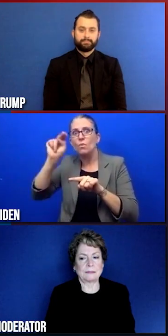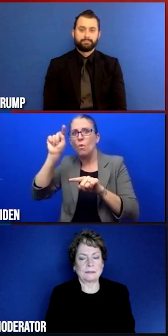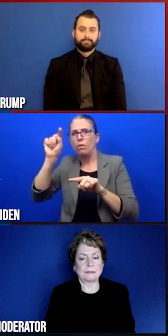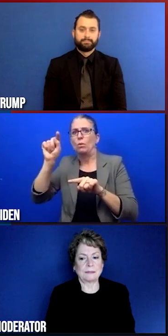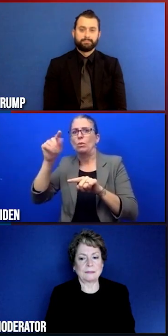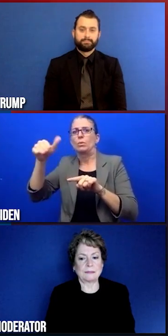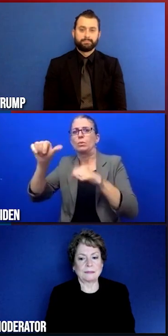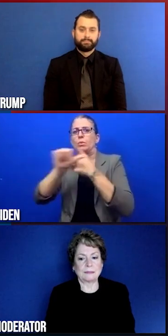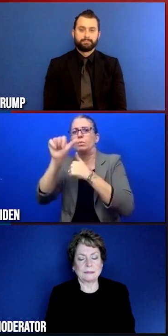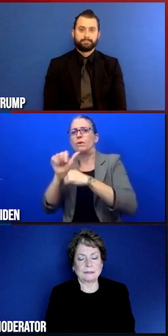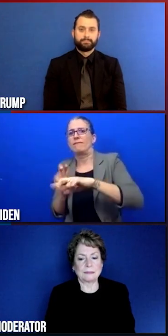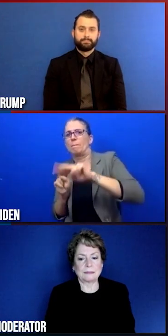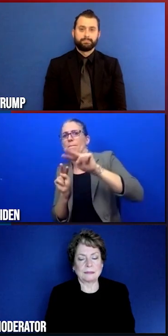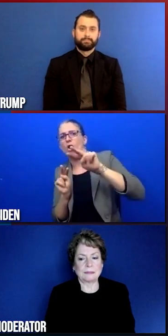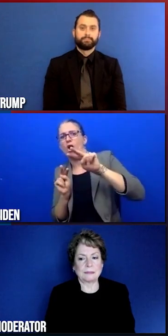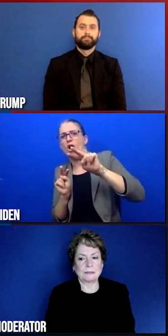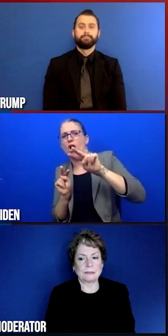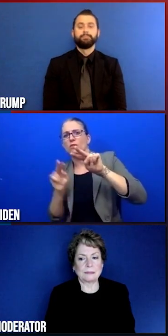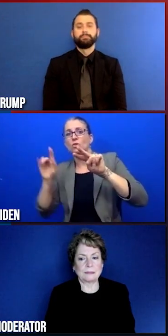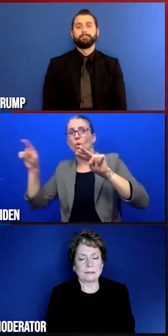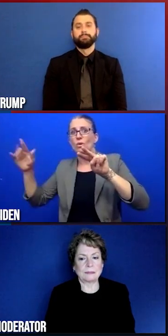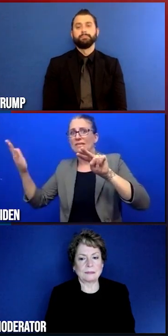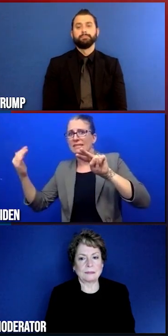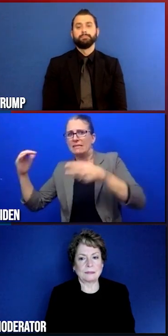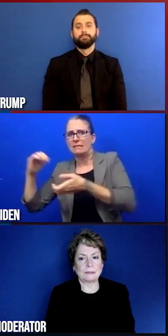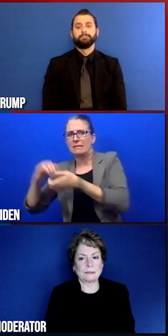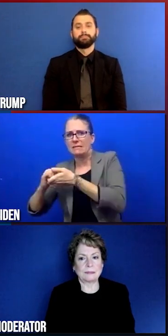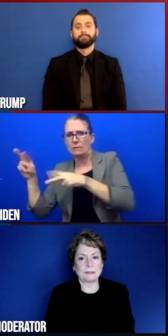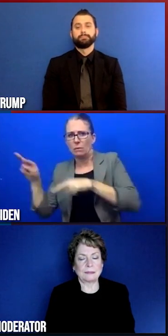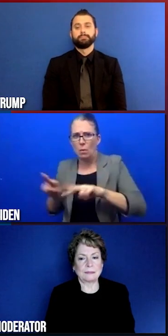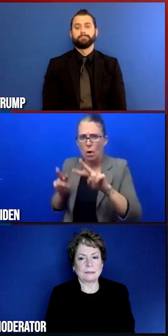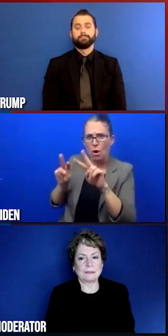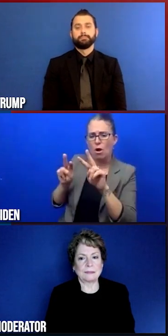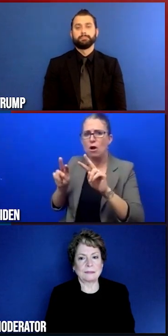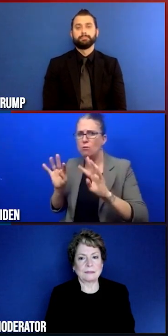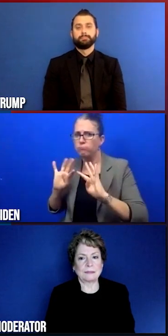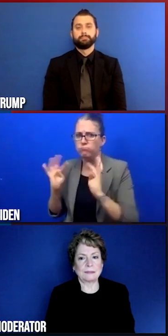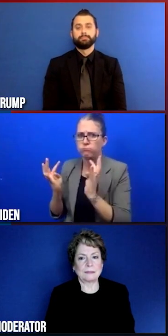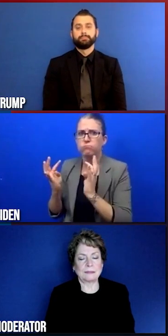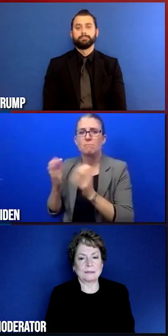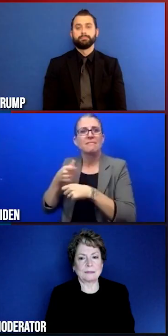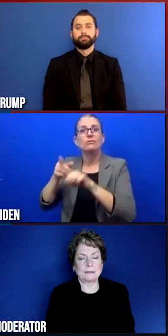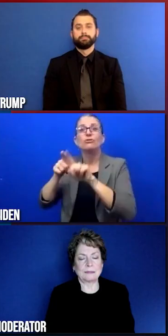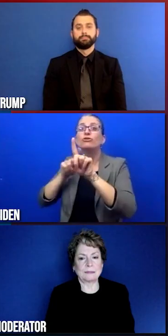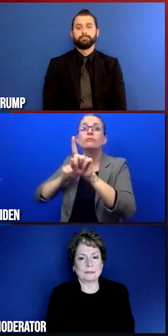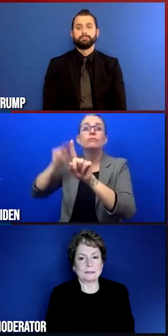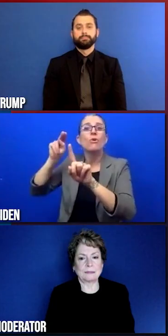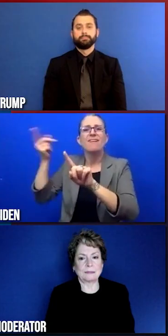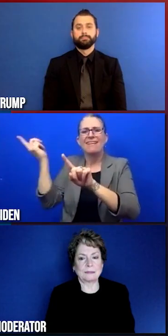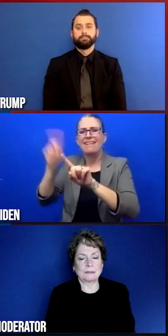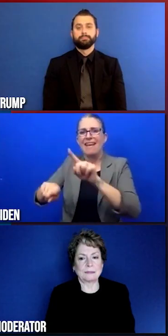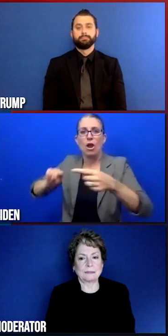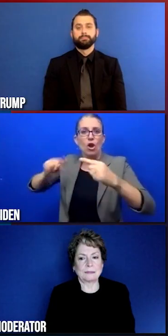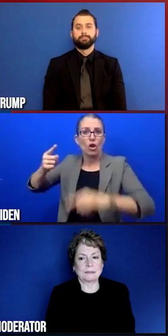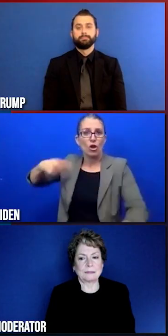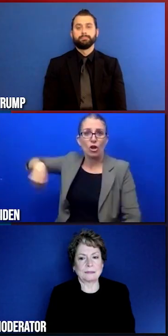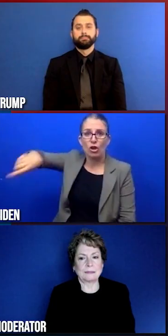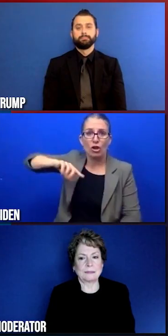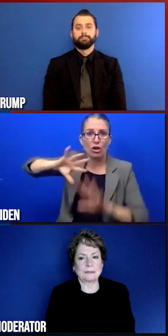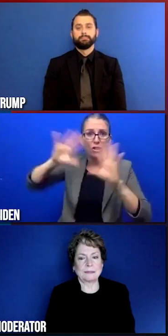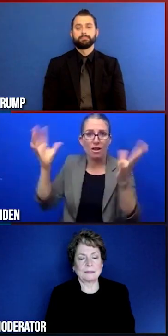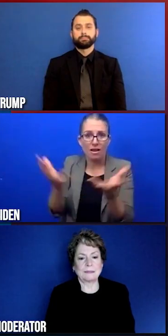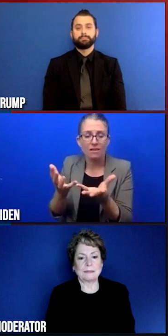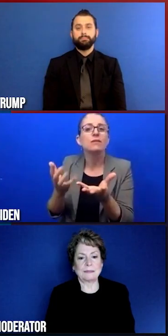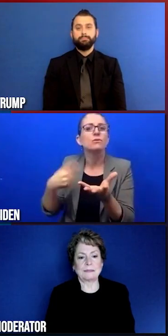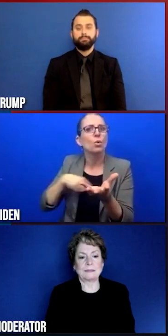going to make sure we can control them and make sure they cannot hurt us. And so if you want to do something about it, step up and help. If not, it's going to